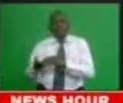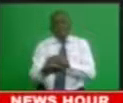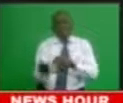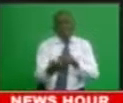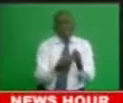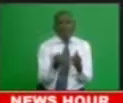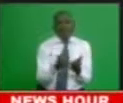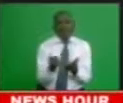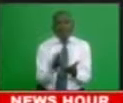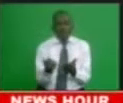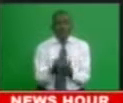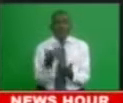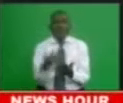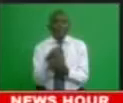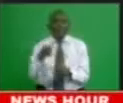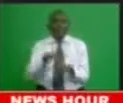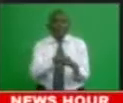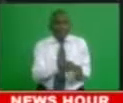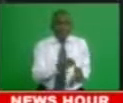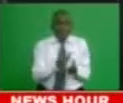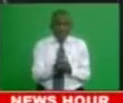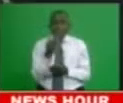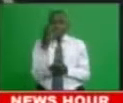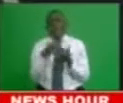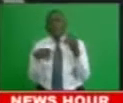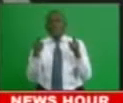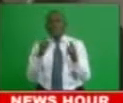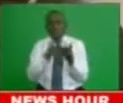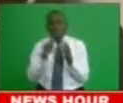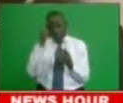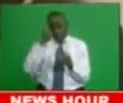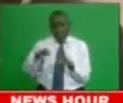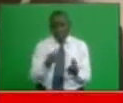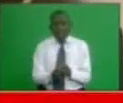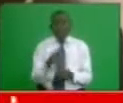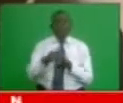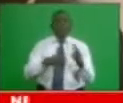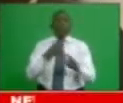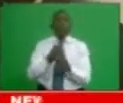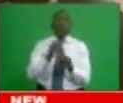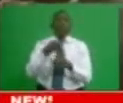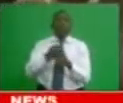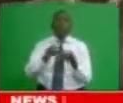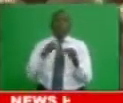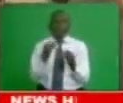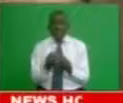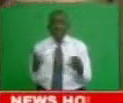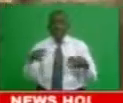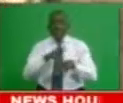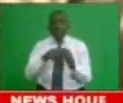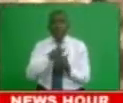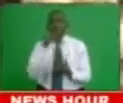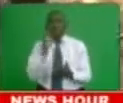of the system, put in new ones. And that is exactly what the government is doing. The World Cocoa Organization brings together cocoa